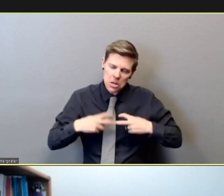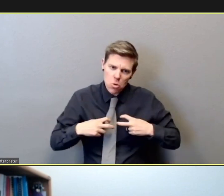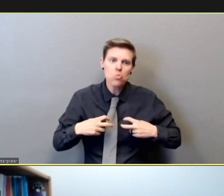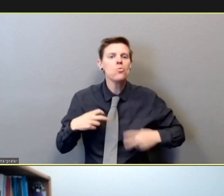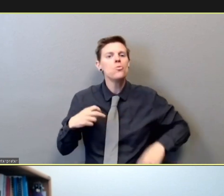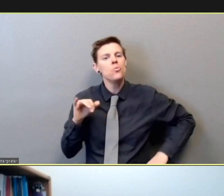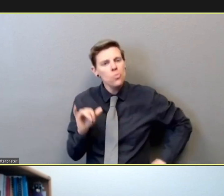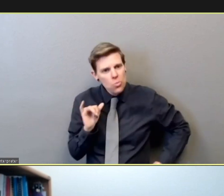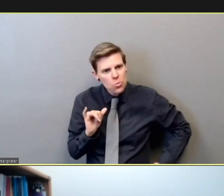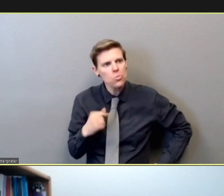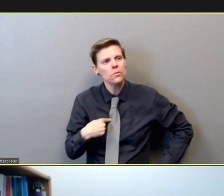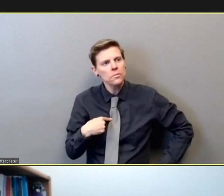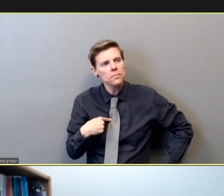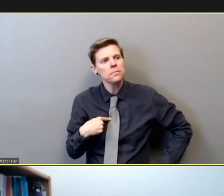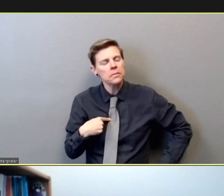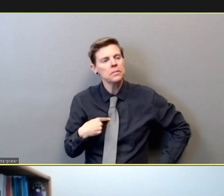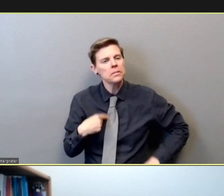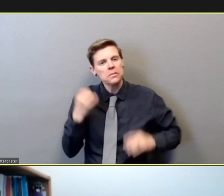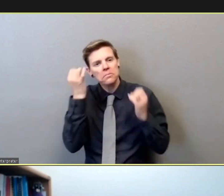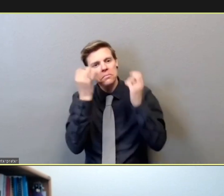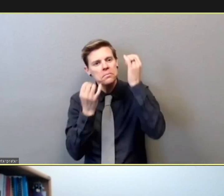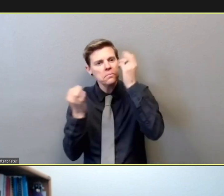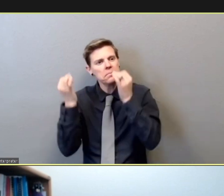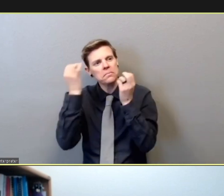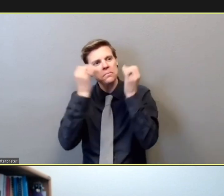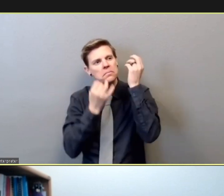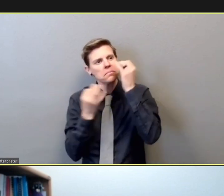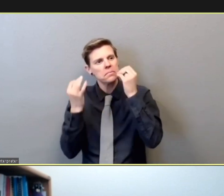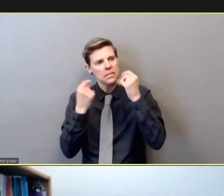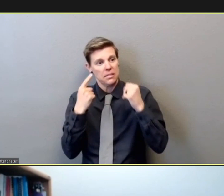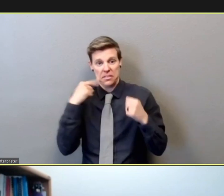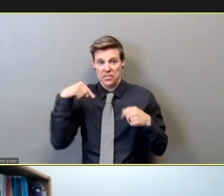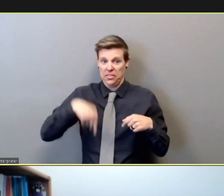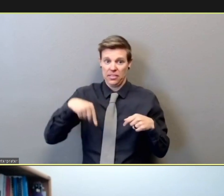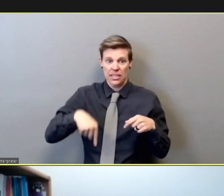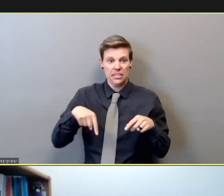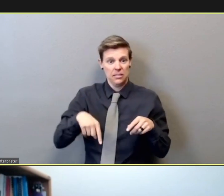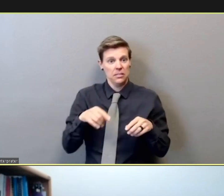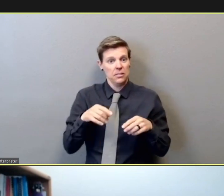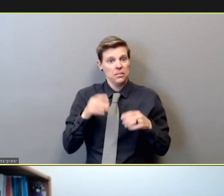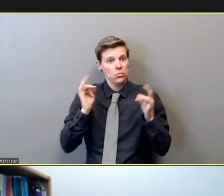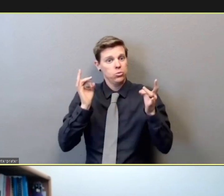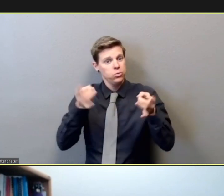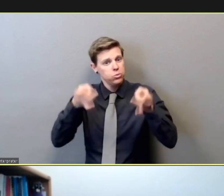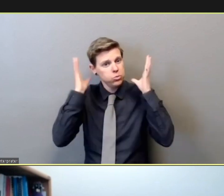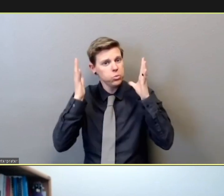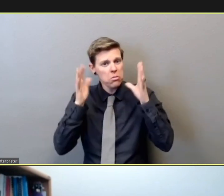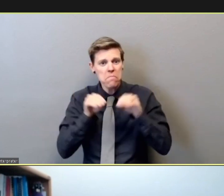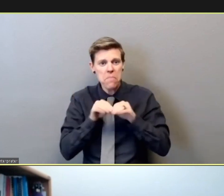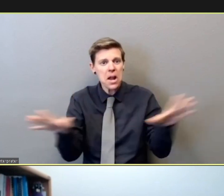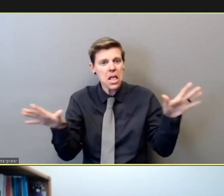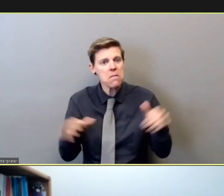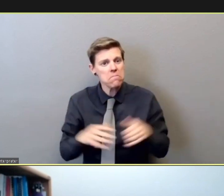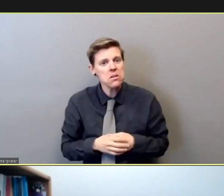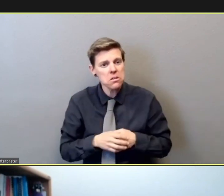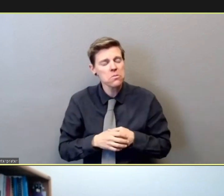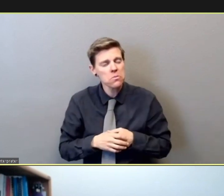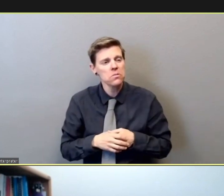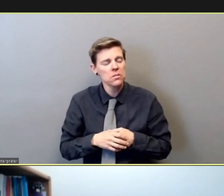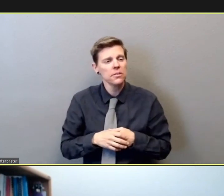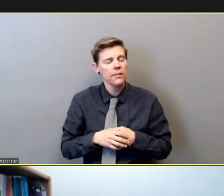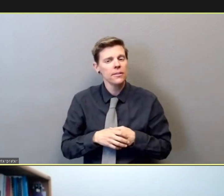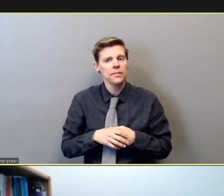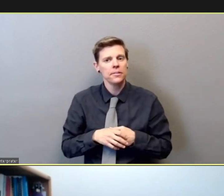in a nutshell, this pandemic has been just devastating. So I think I've learned